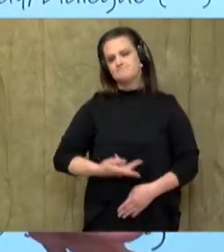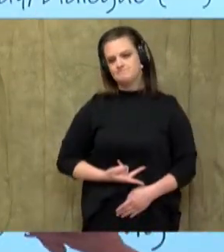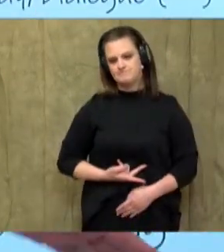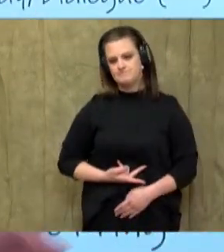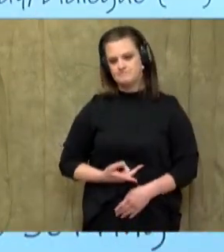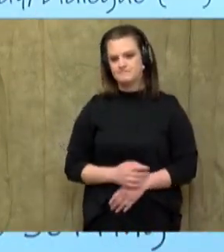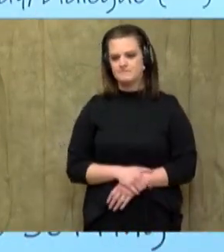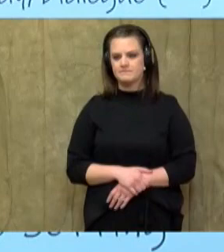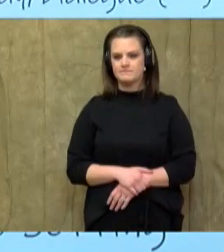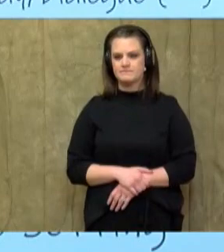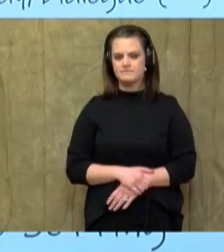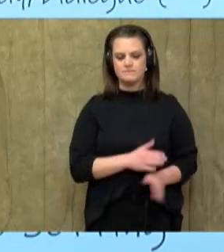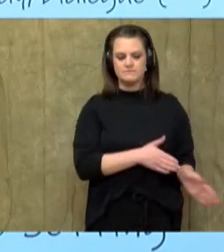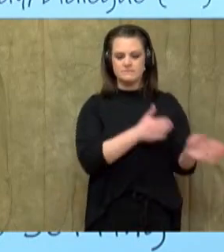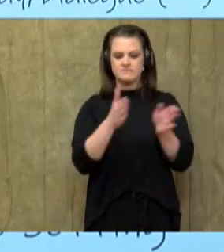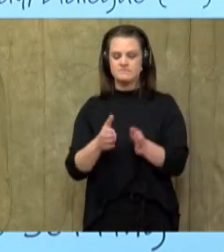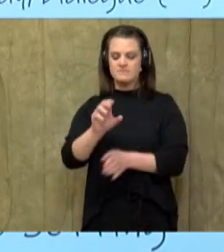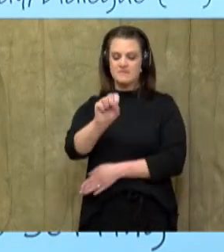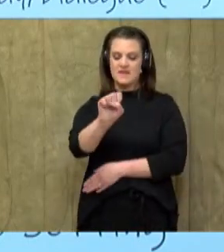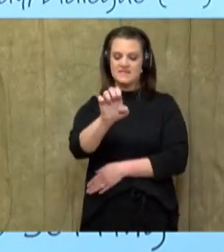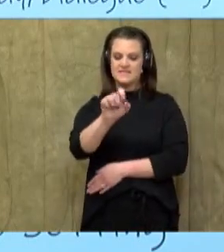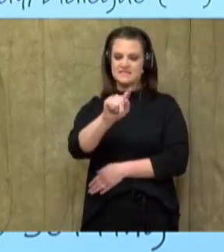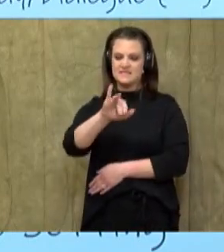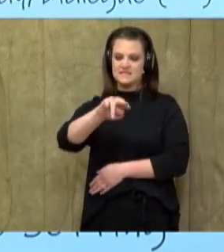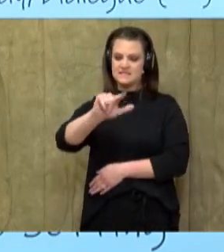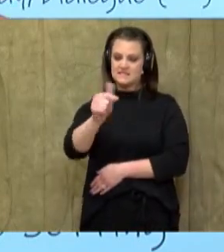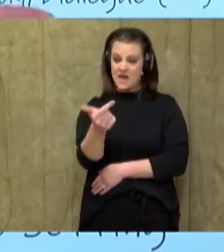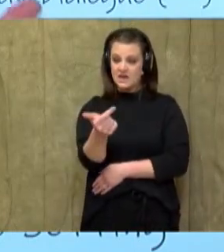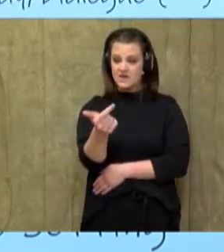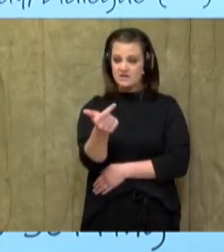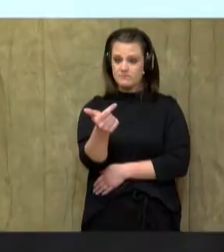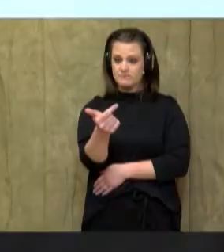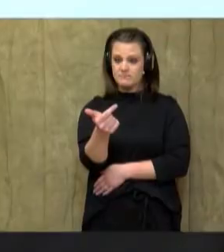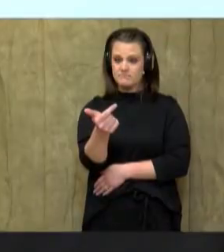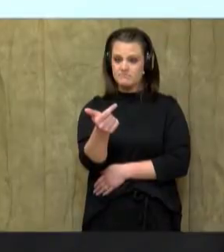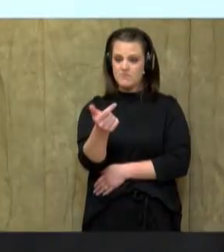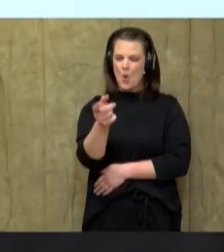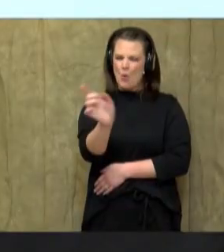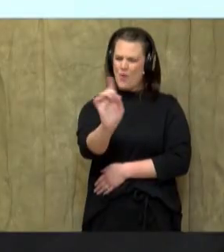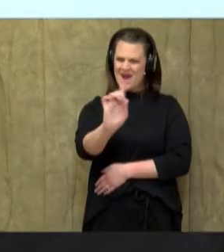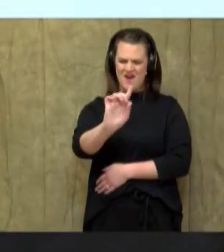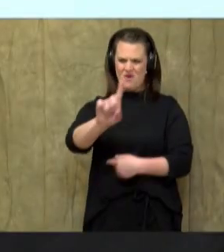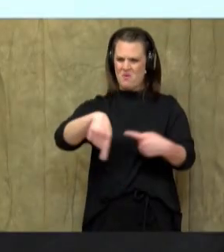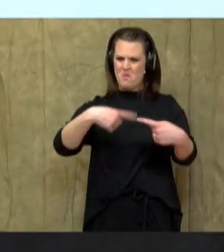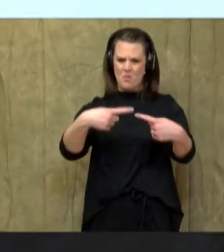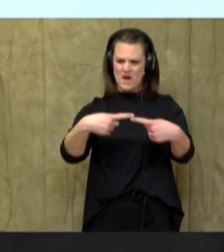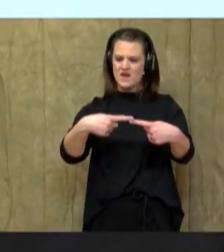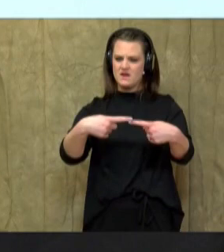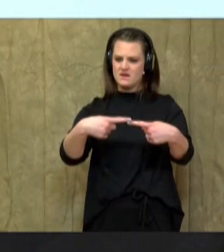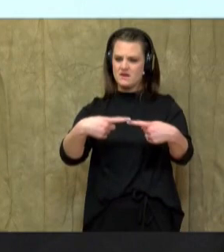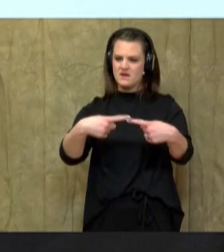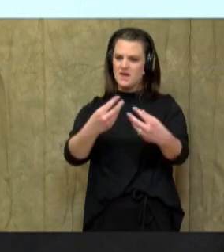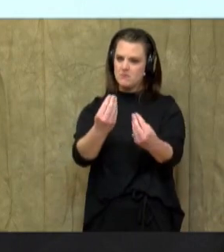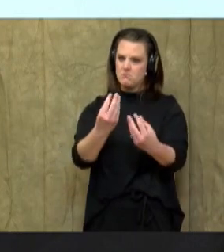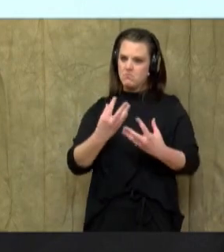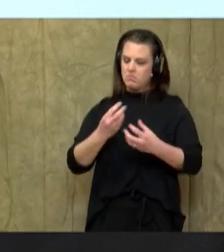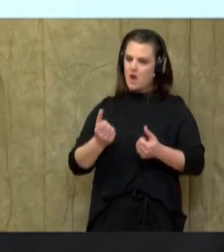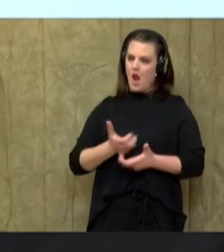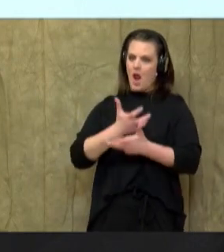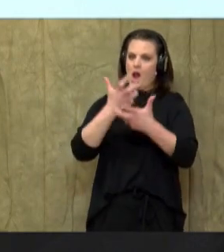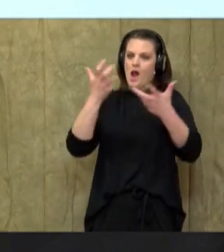story setting, the where and the when, can tell me a lot about what could happen within the